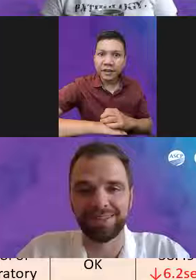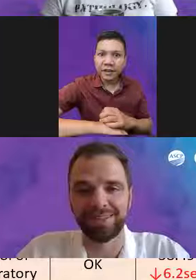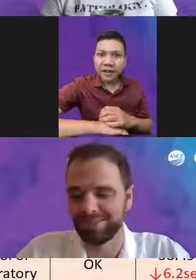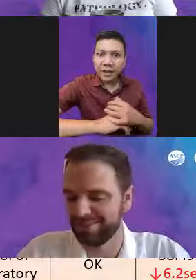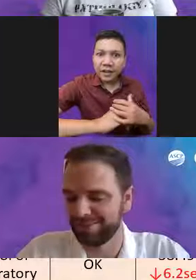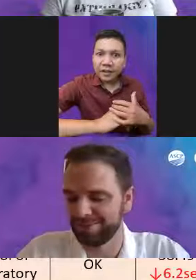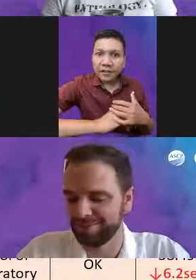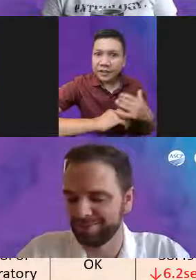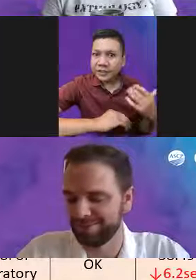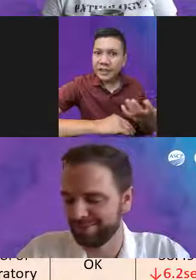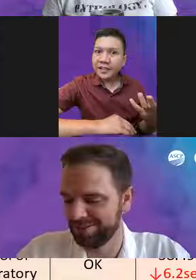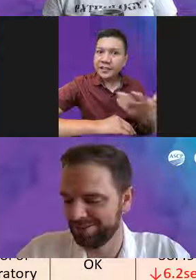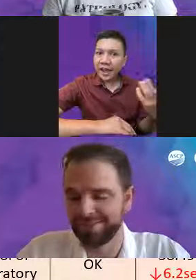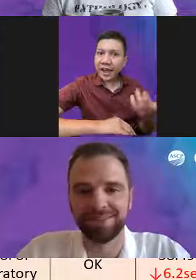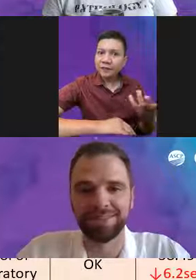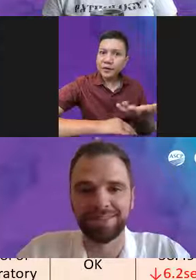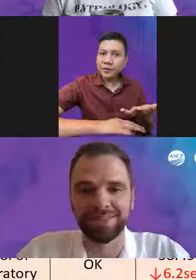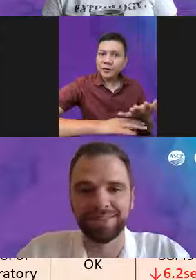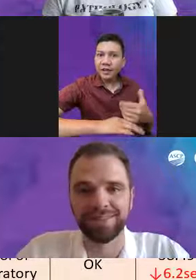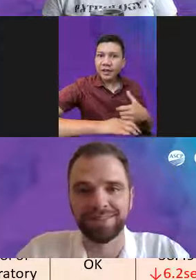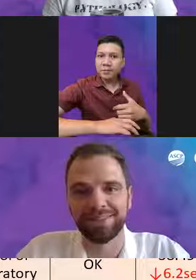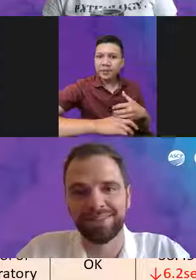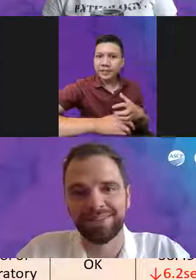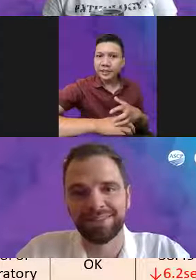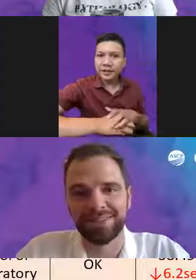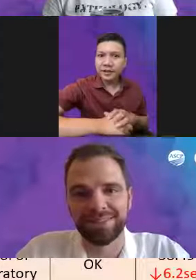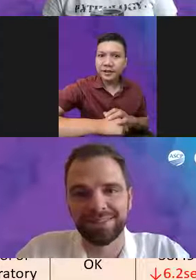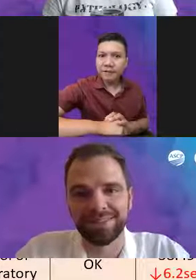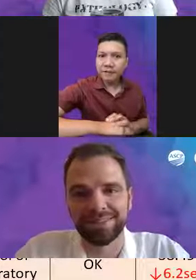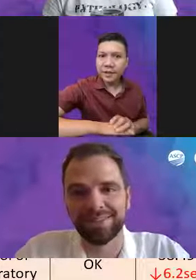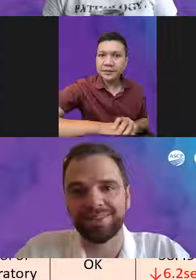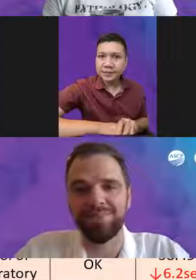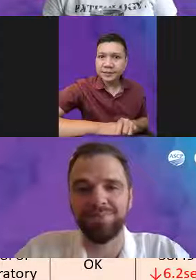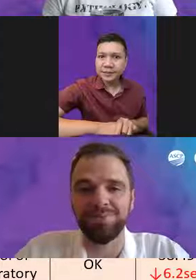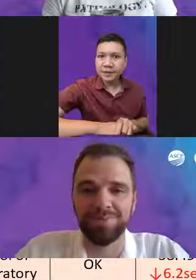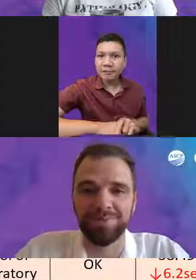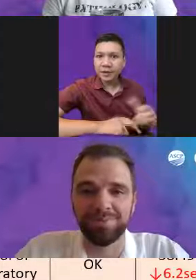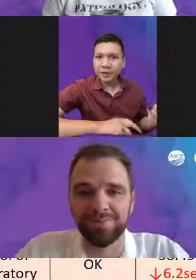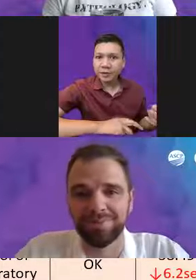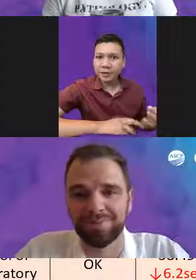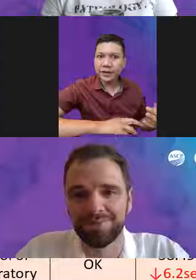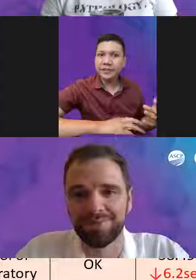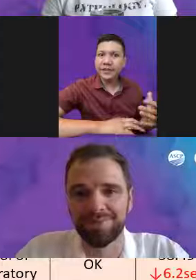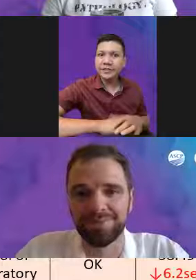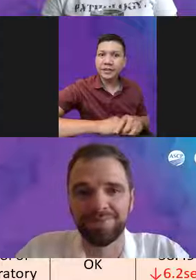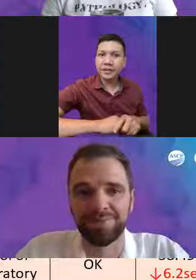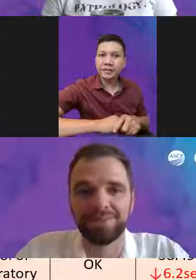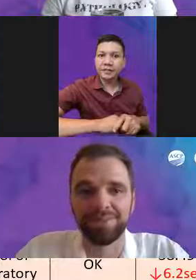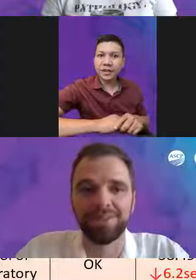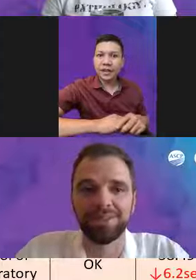And cell lines that have trouble, let me see here, lymphoblast, plasma cell,